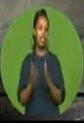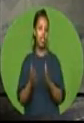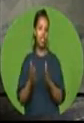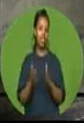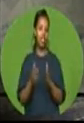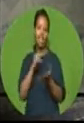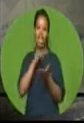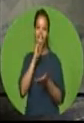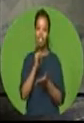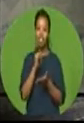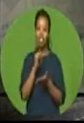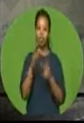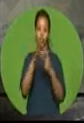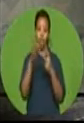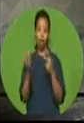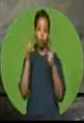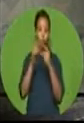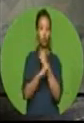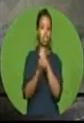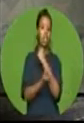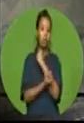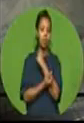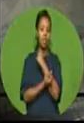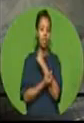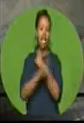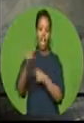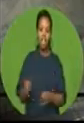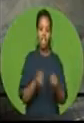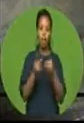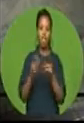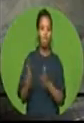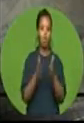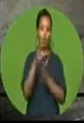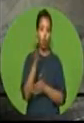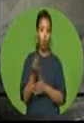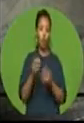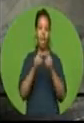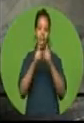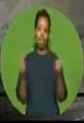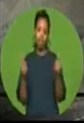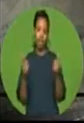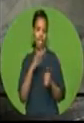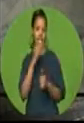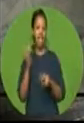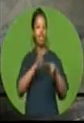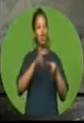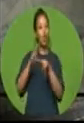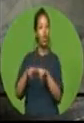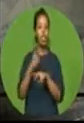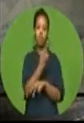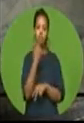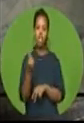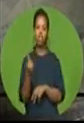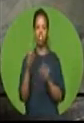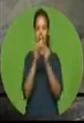Students, it is desirable to establish a systematic method of identifying and locating